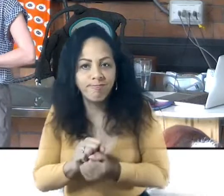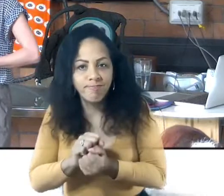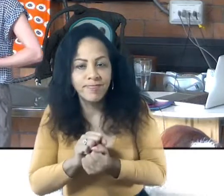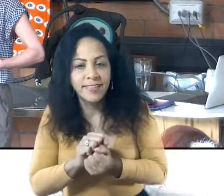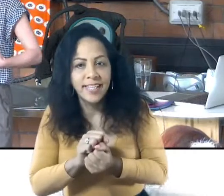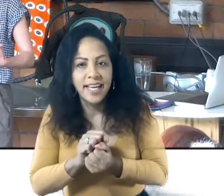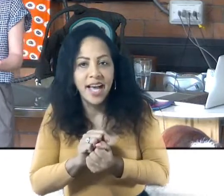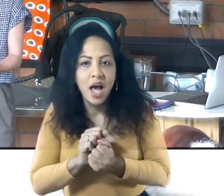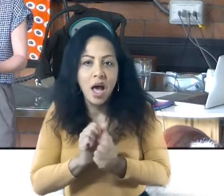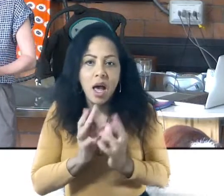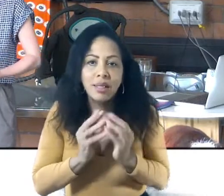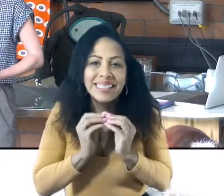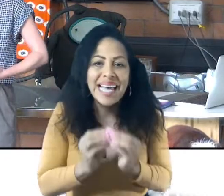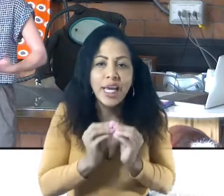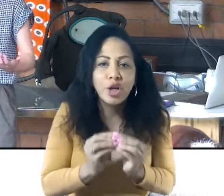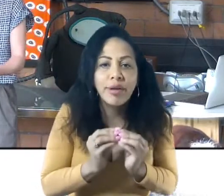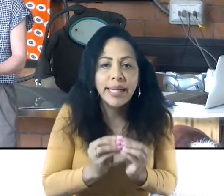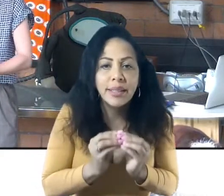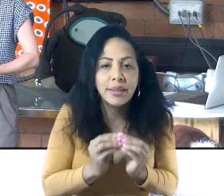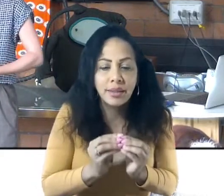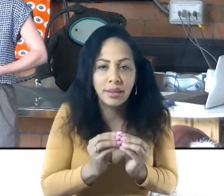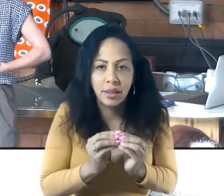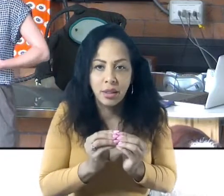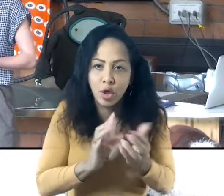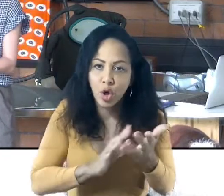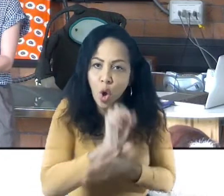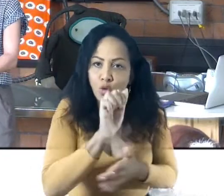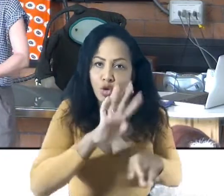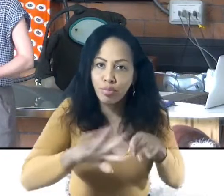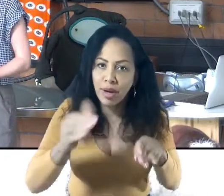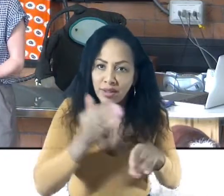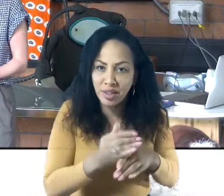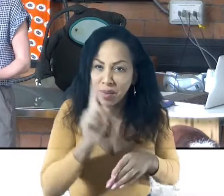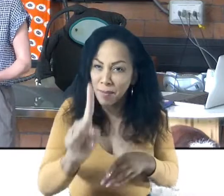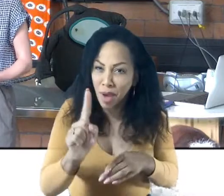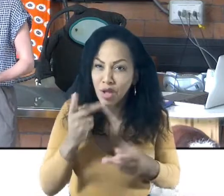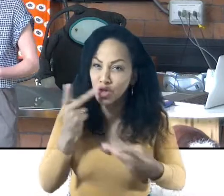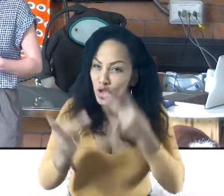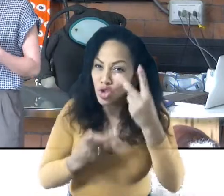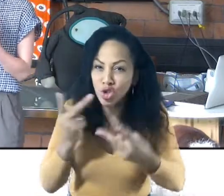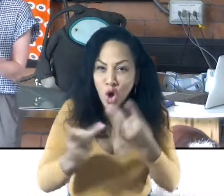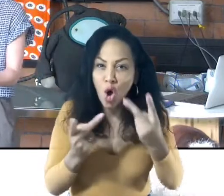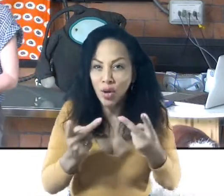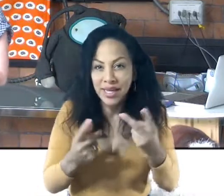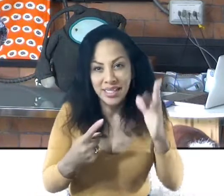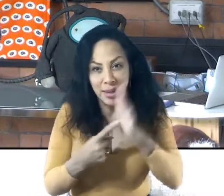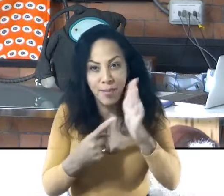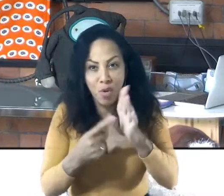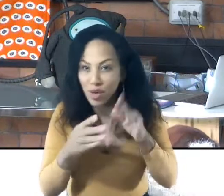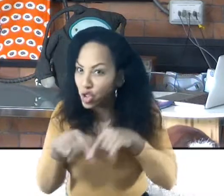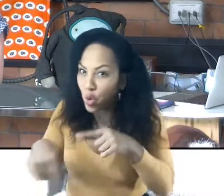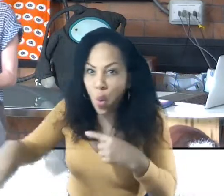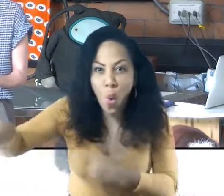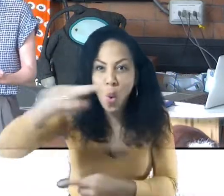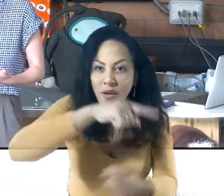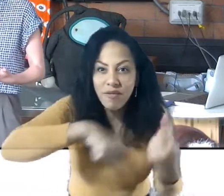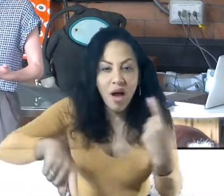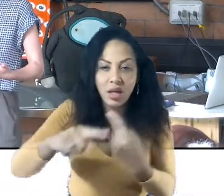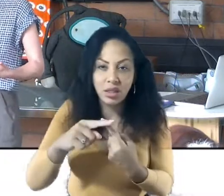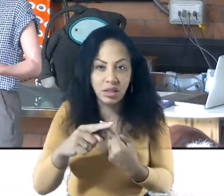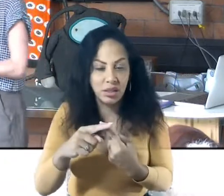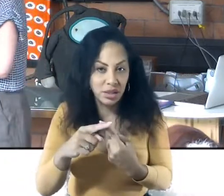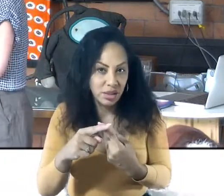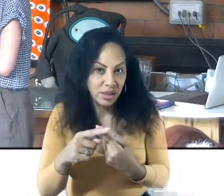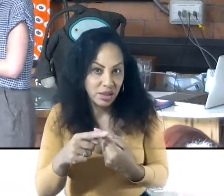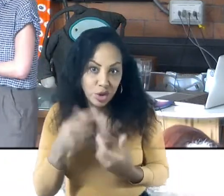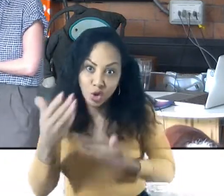But song is common to all of us, place is common to all of us, relationship with place is common to all of us, walking and stories are common to all of us.